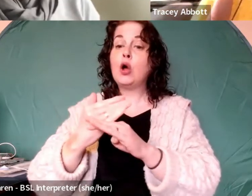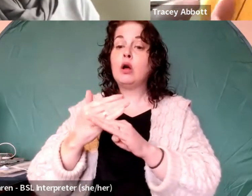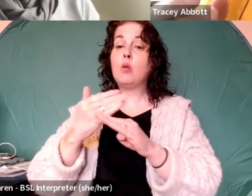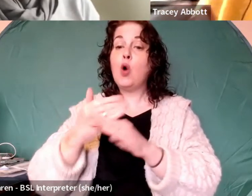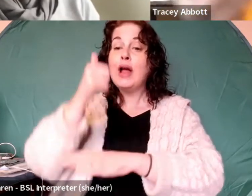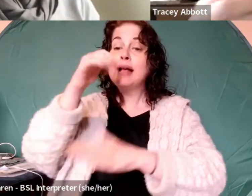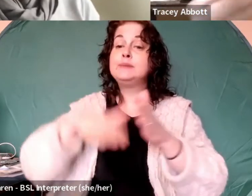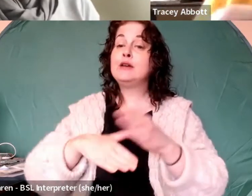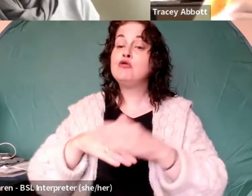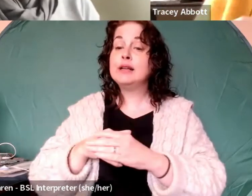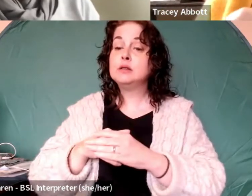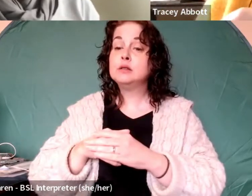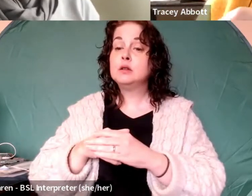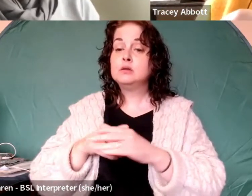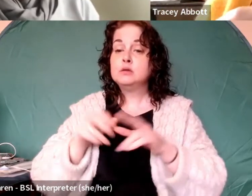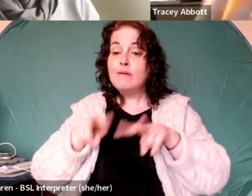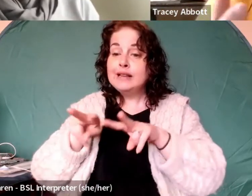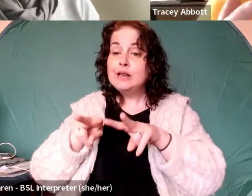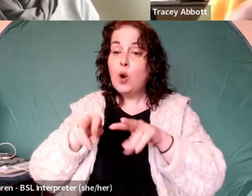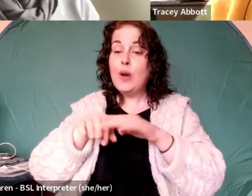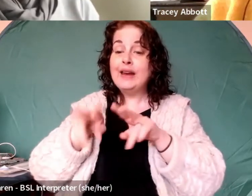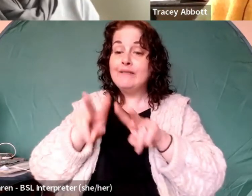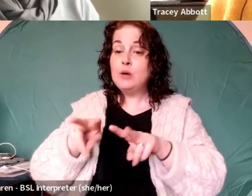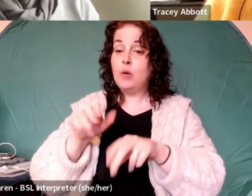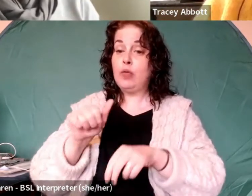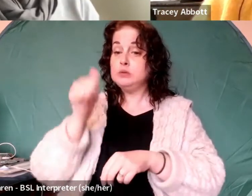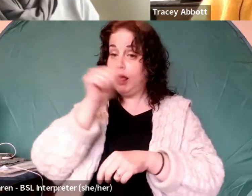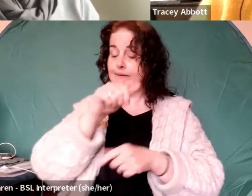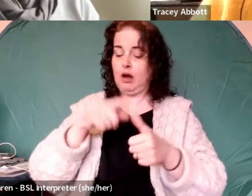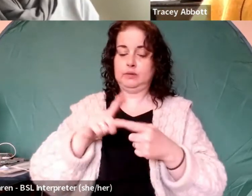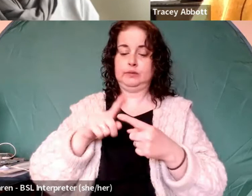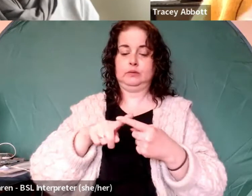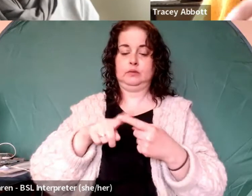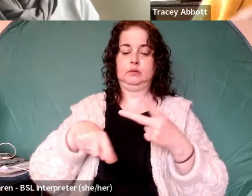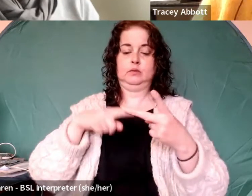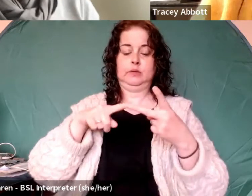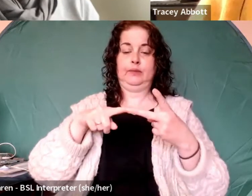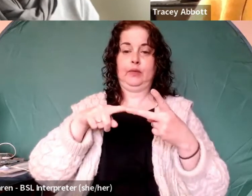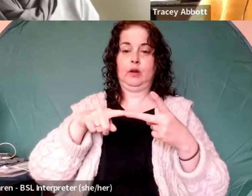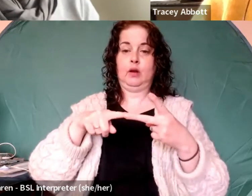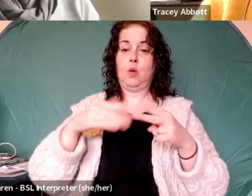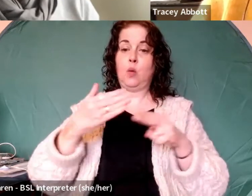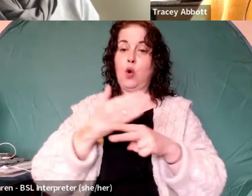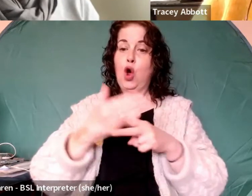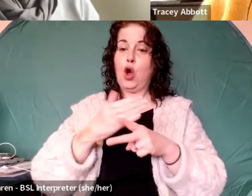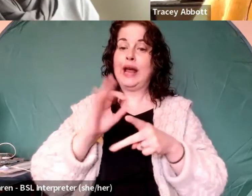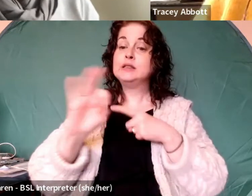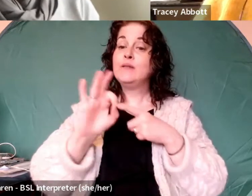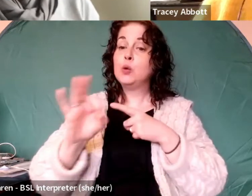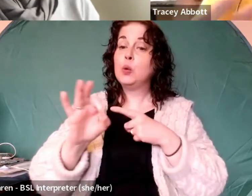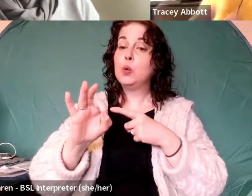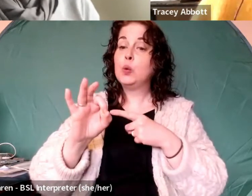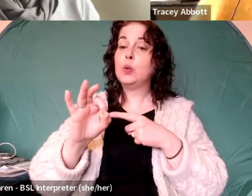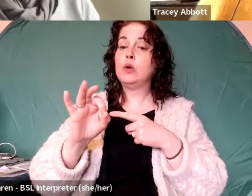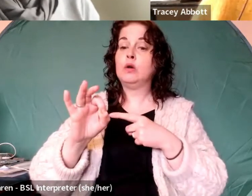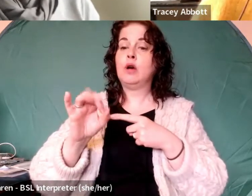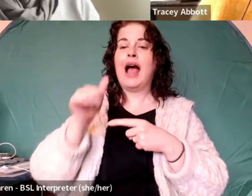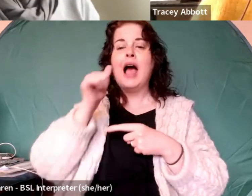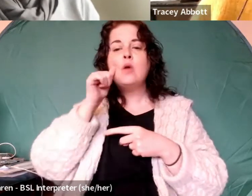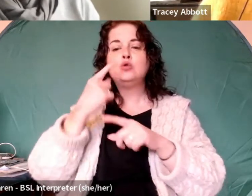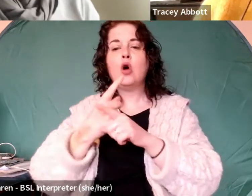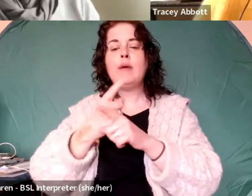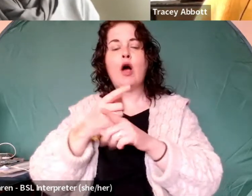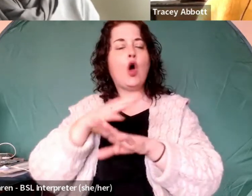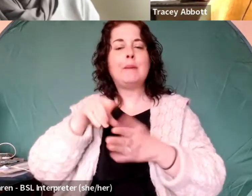experience. So there's a little video within a video, which I thought was a great idea. They're talking about, you know, working interviews, which I know we talked about